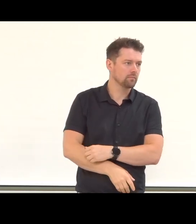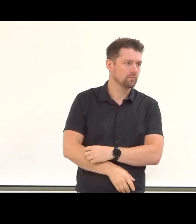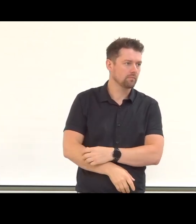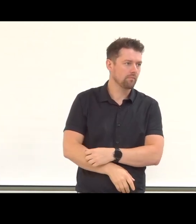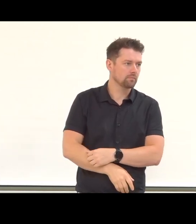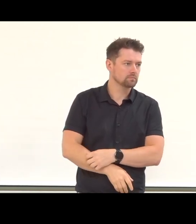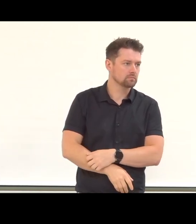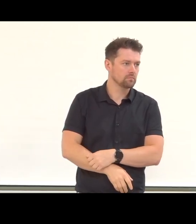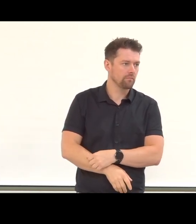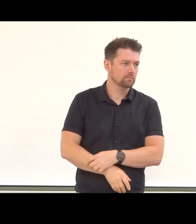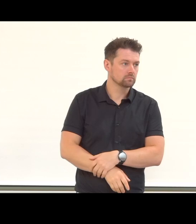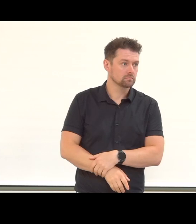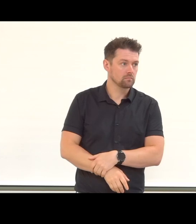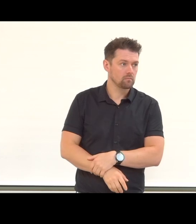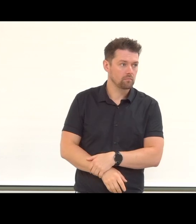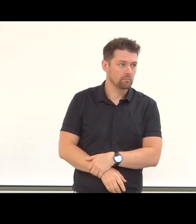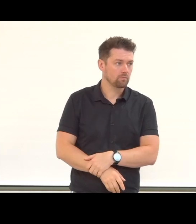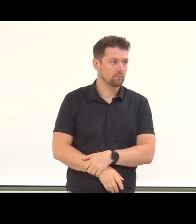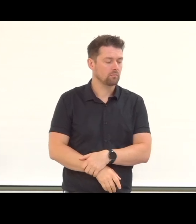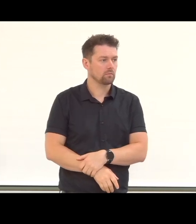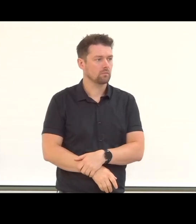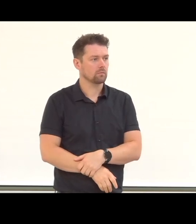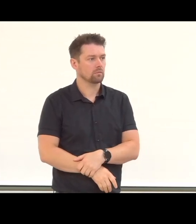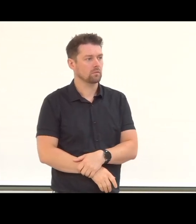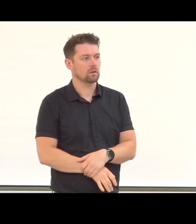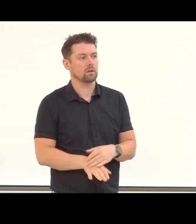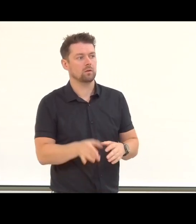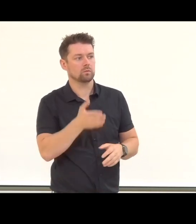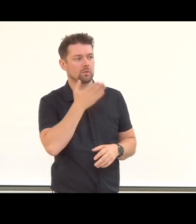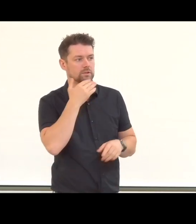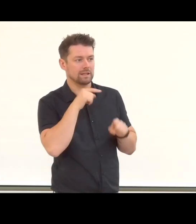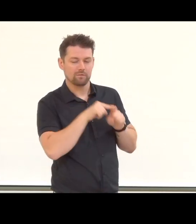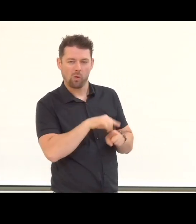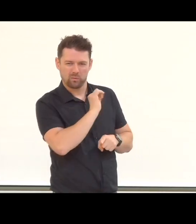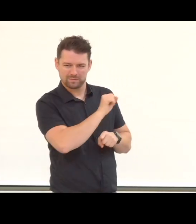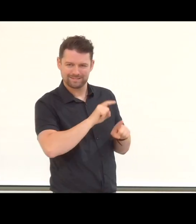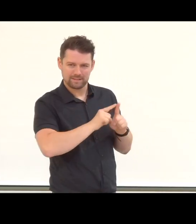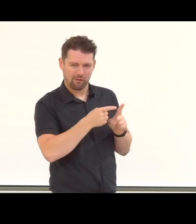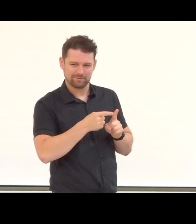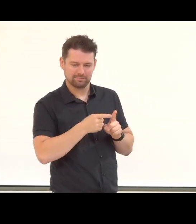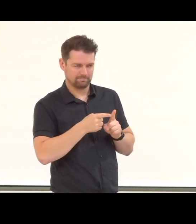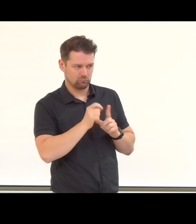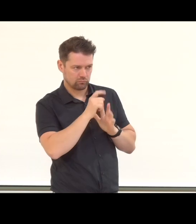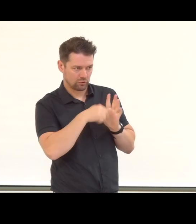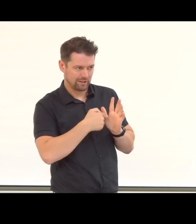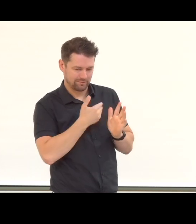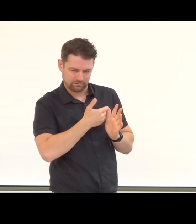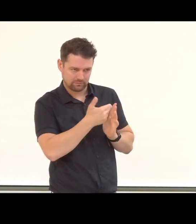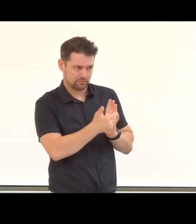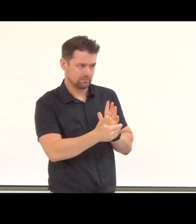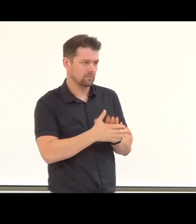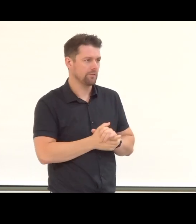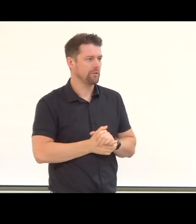to some of the campaign. I mean, remember we had a campaign 2009 together in Eiffel and several other